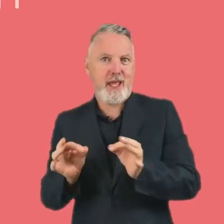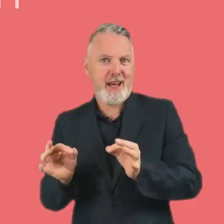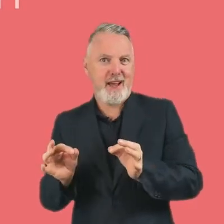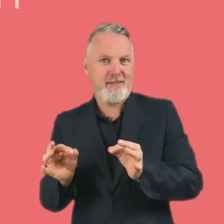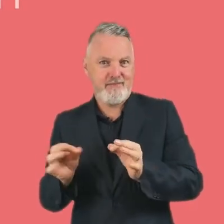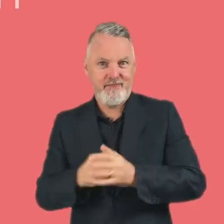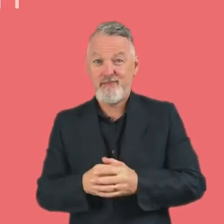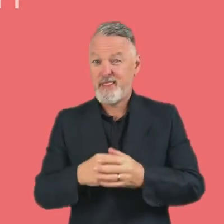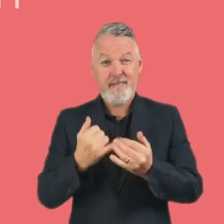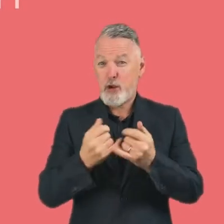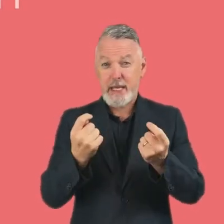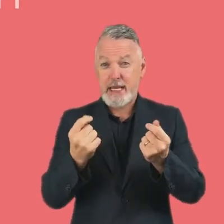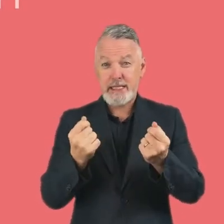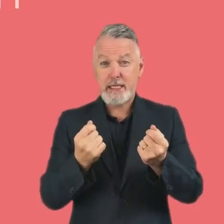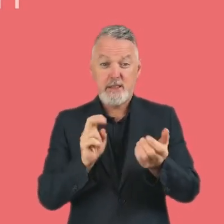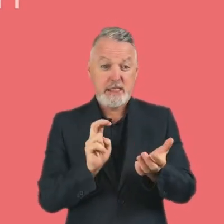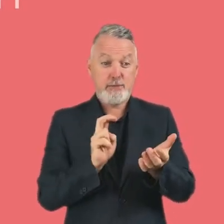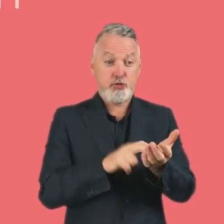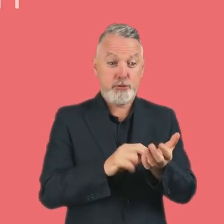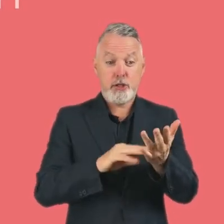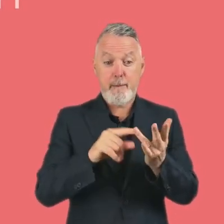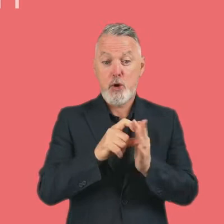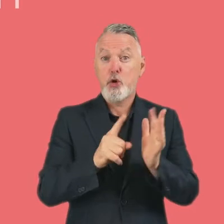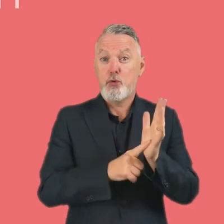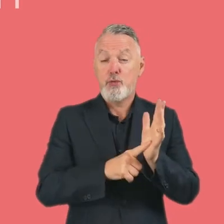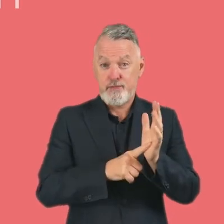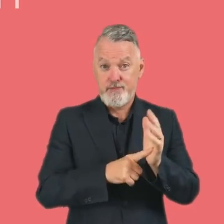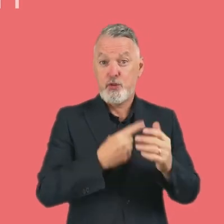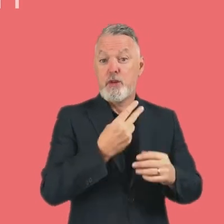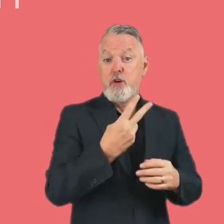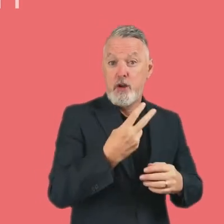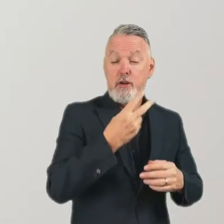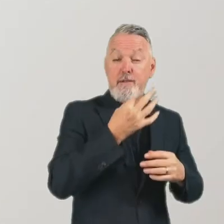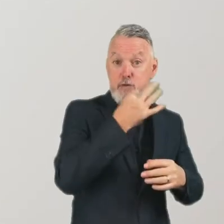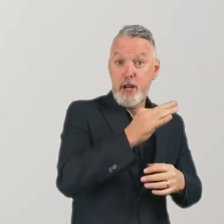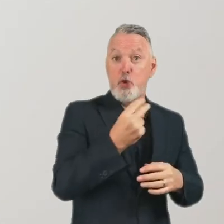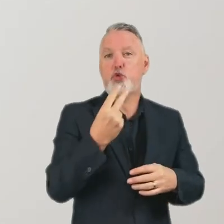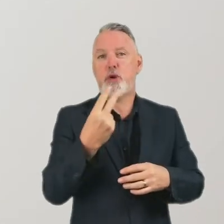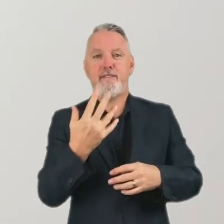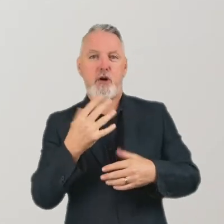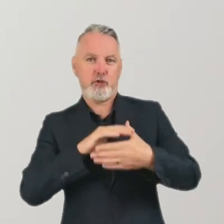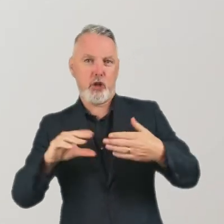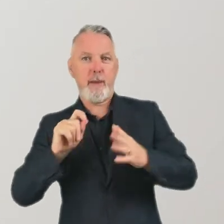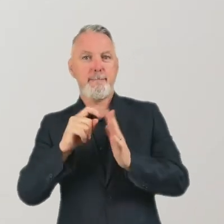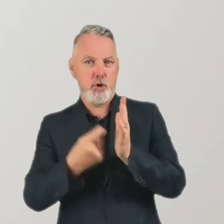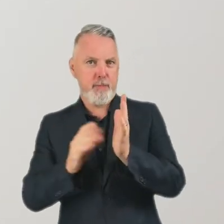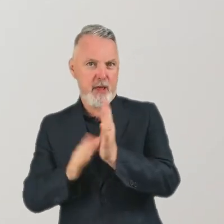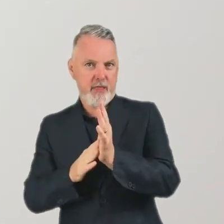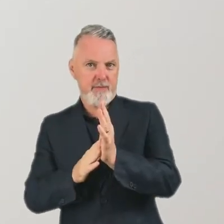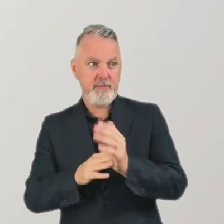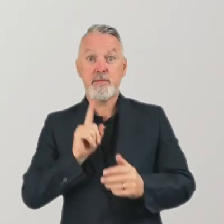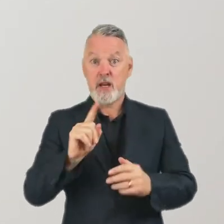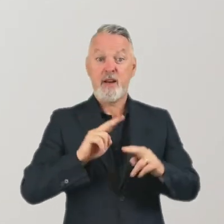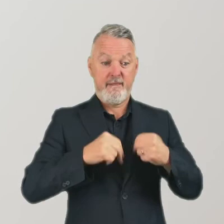have a simple subscription model with a free and a $25 per month paid version. The best part is, families can pay for